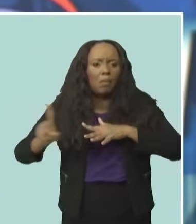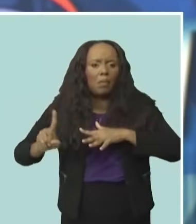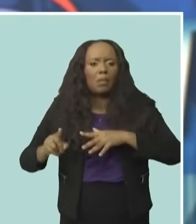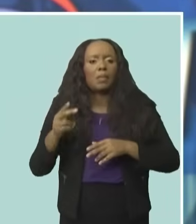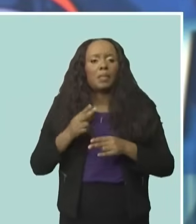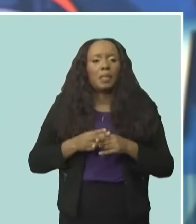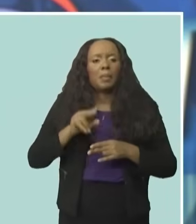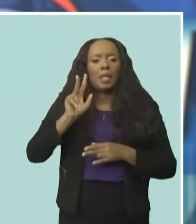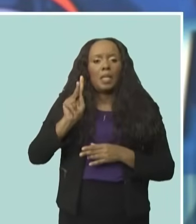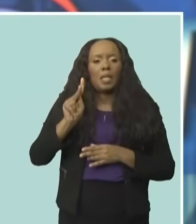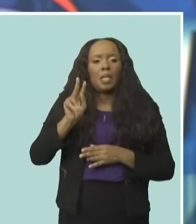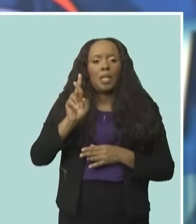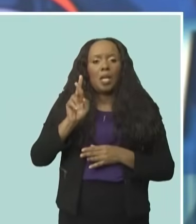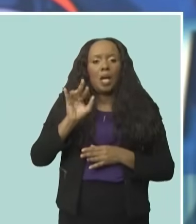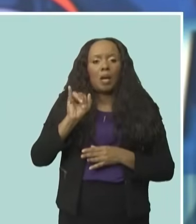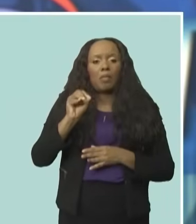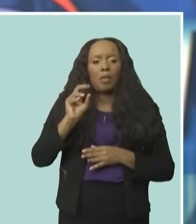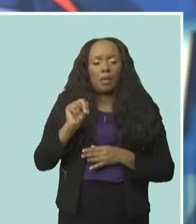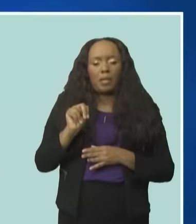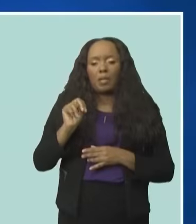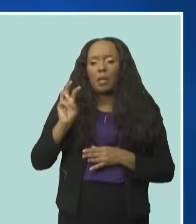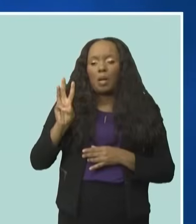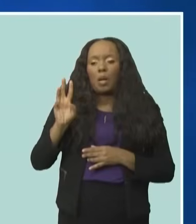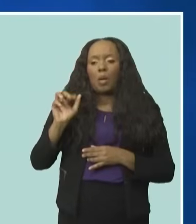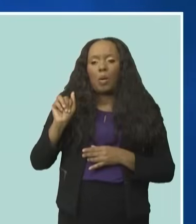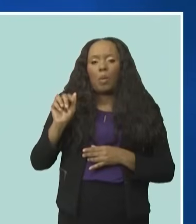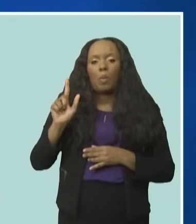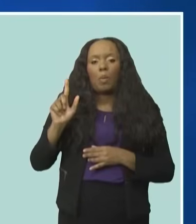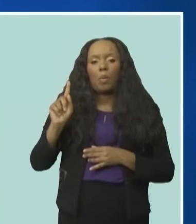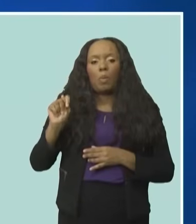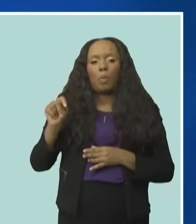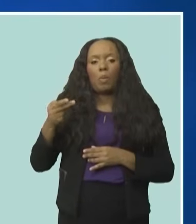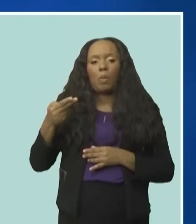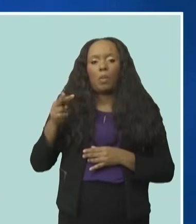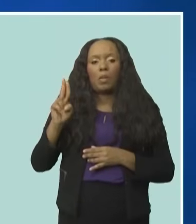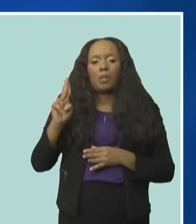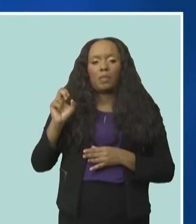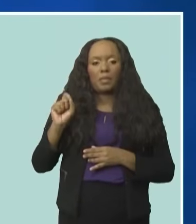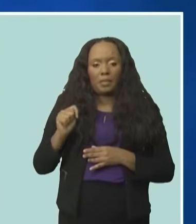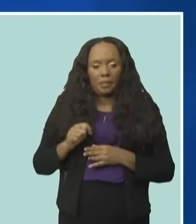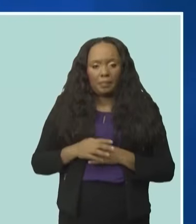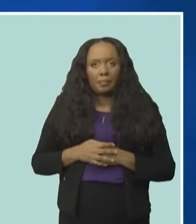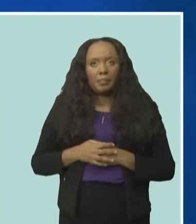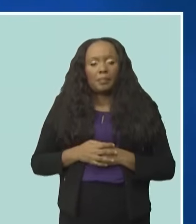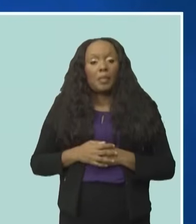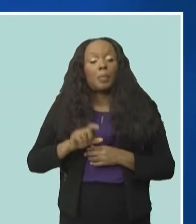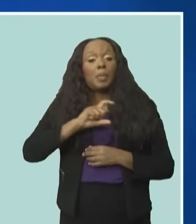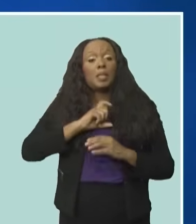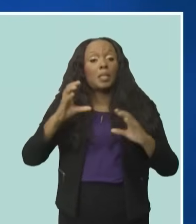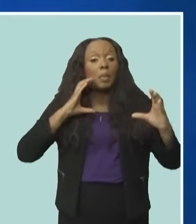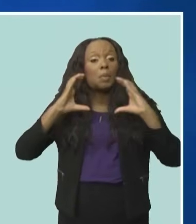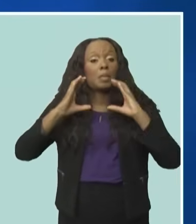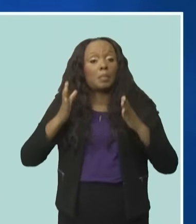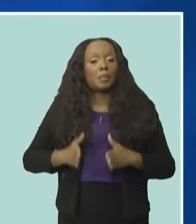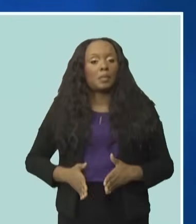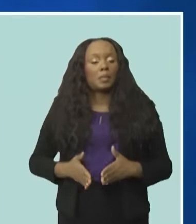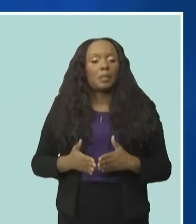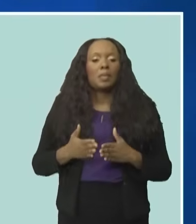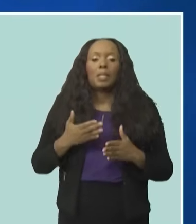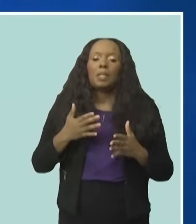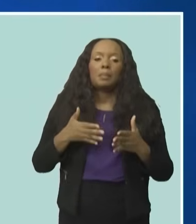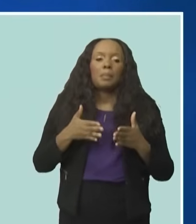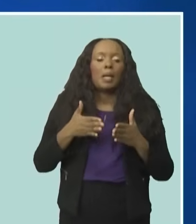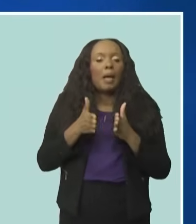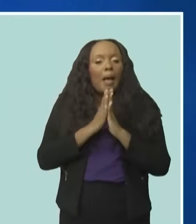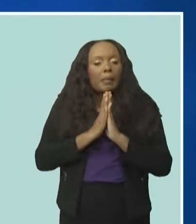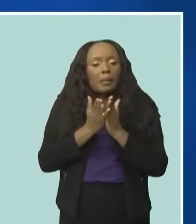Cryan Walrus. Police Communications and Public Affairs Officer Inspector Ryan Brathwaite is once again appealing